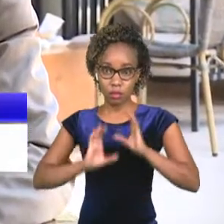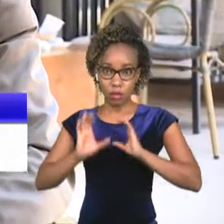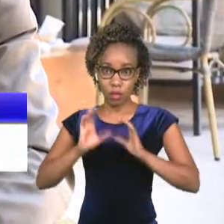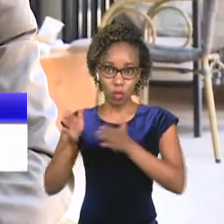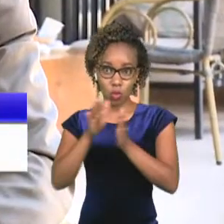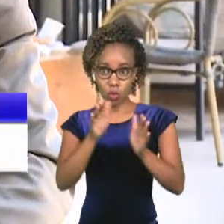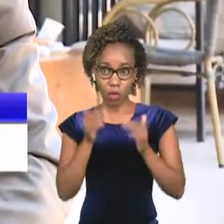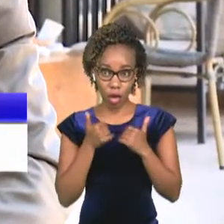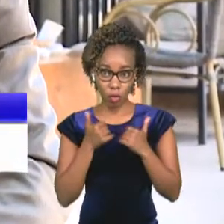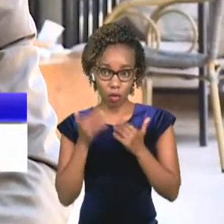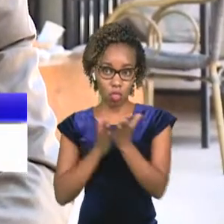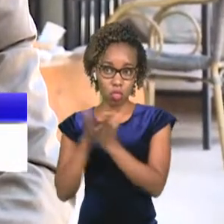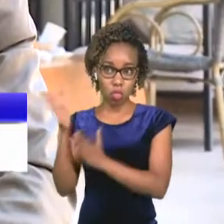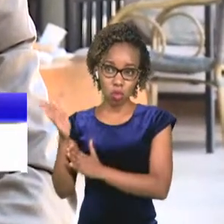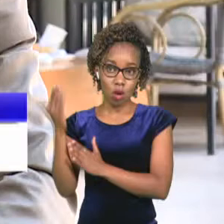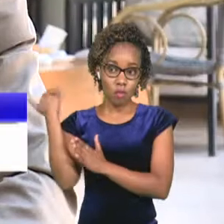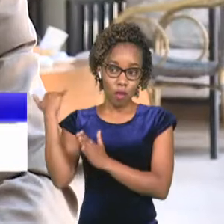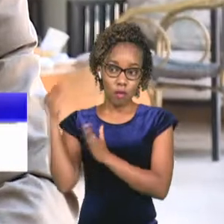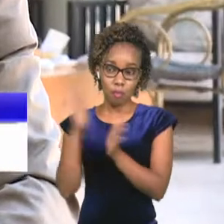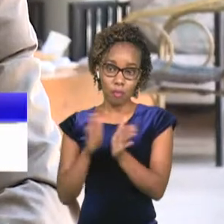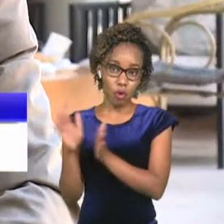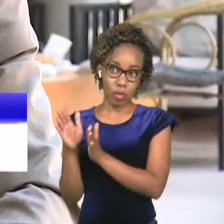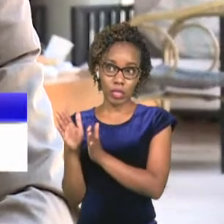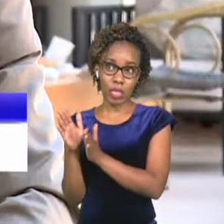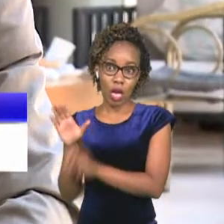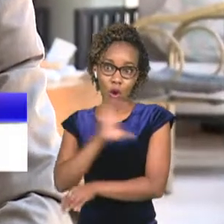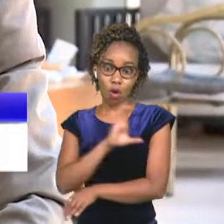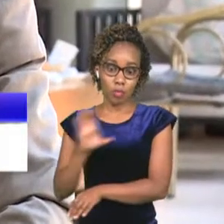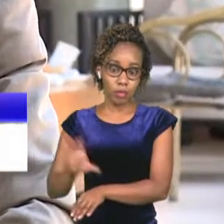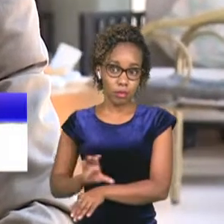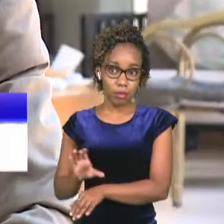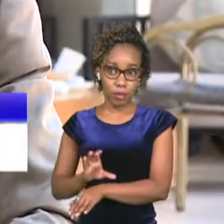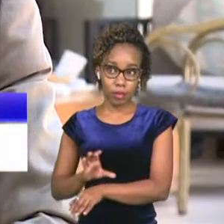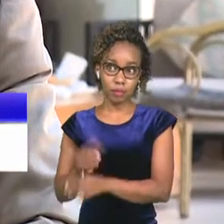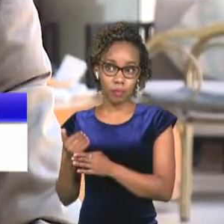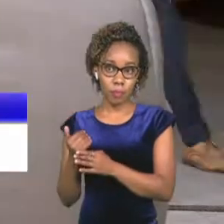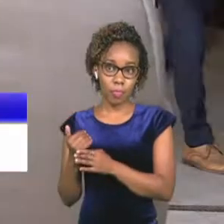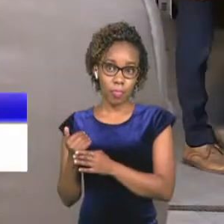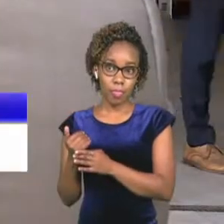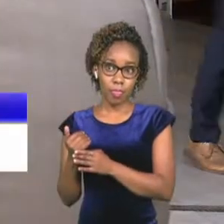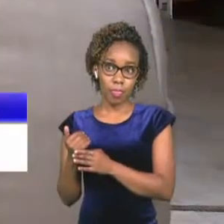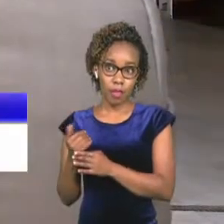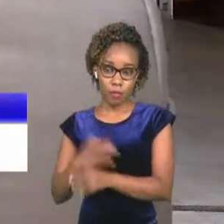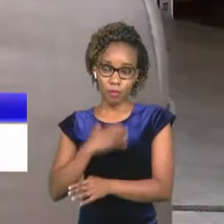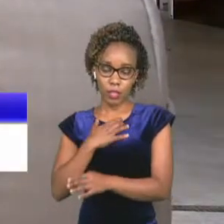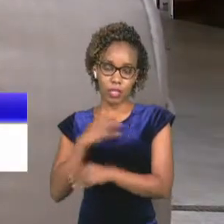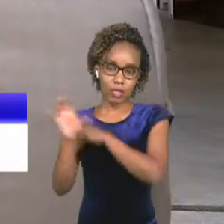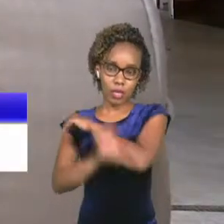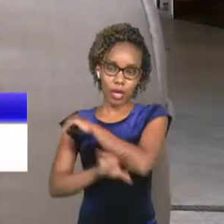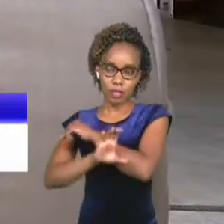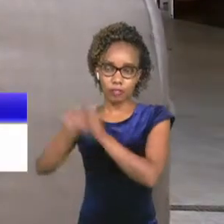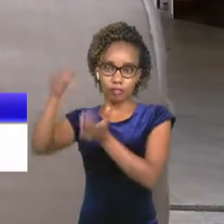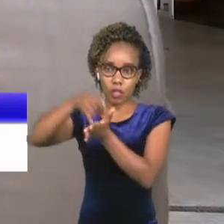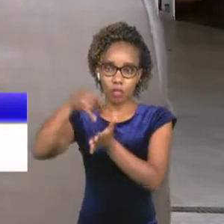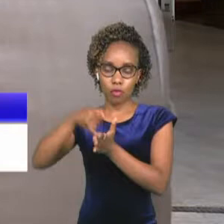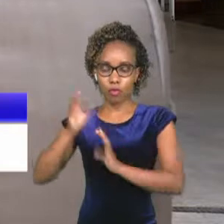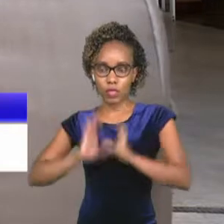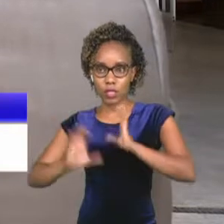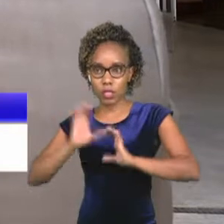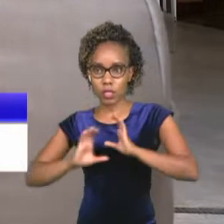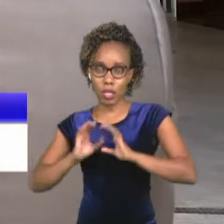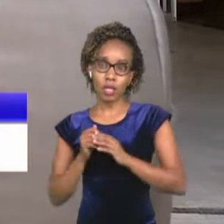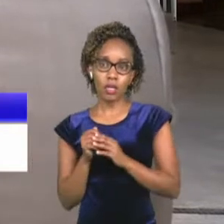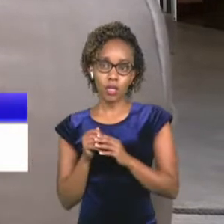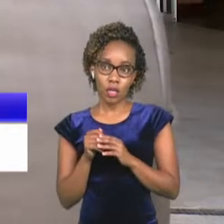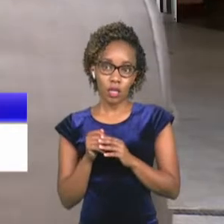that opportunity through the initial process, which was the task force. So the task force went around the country, engaged with the citizens. People also sent their memorandum